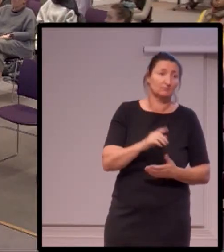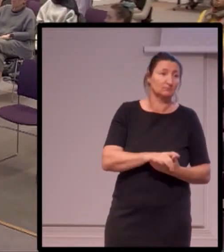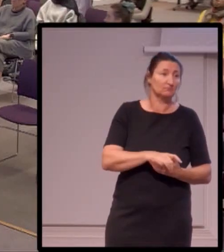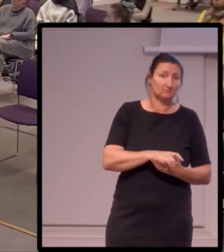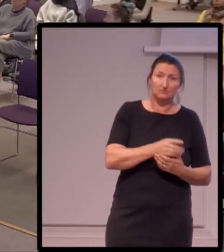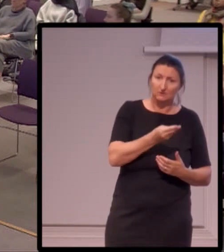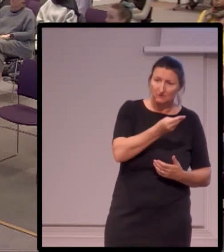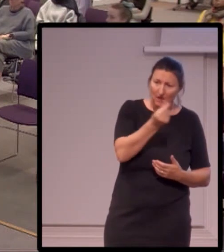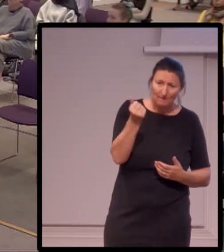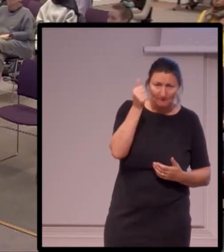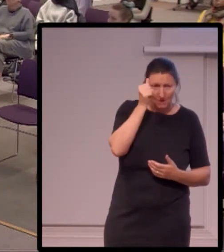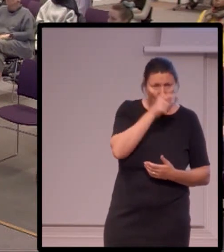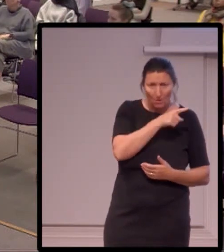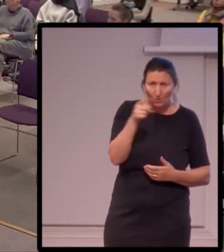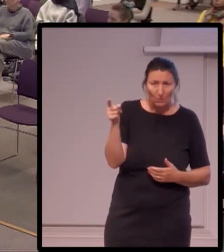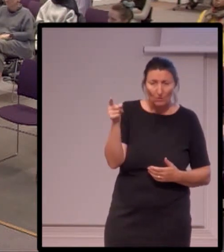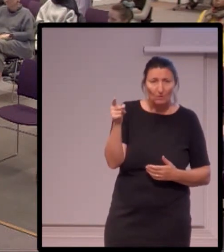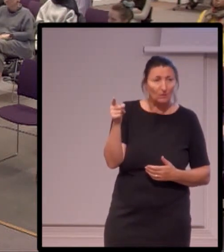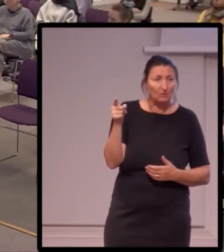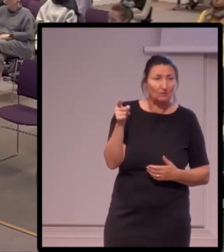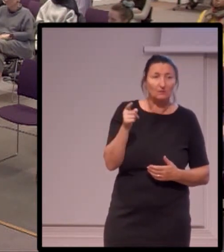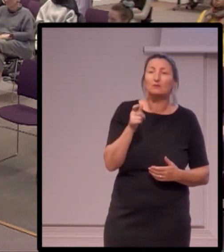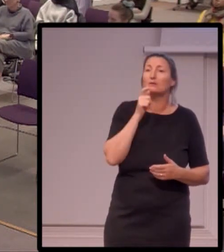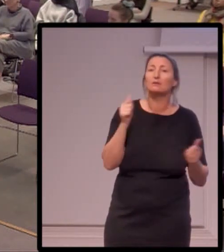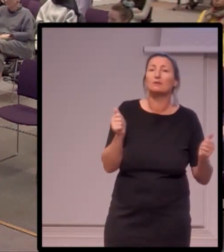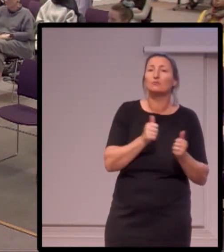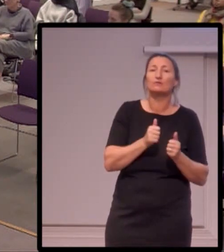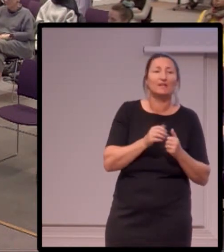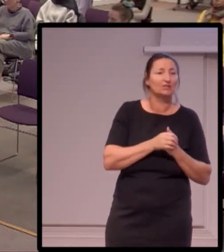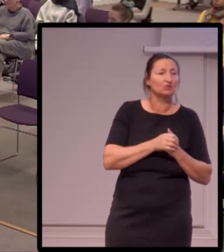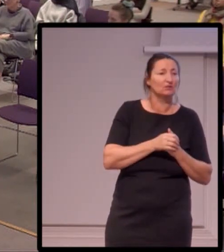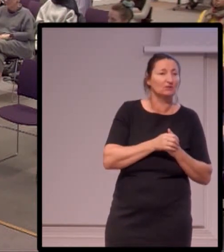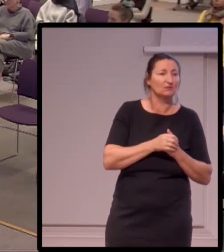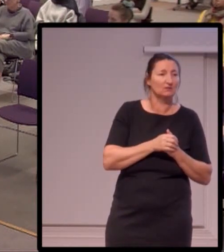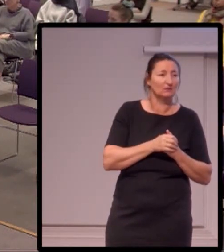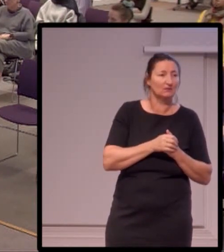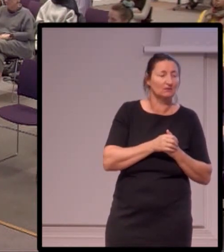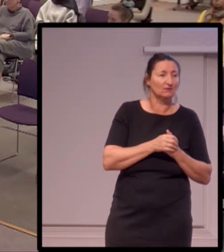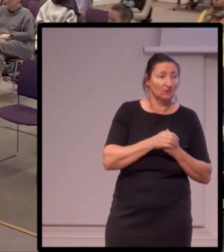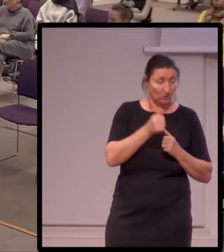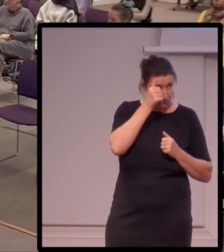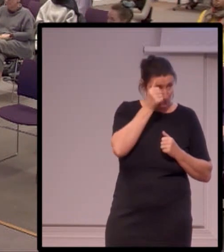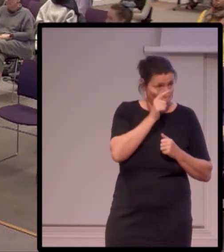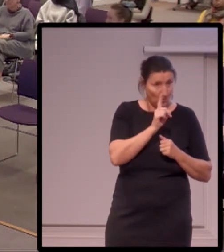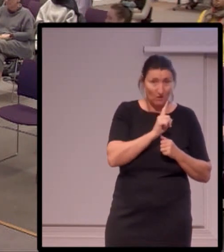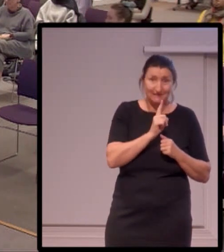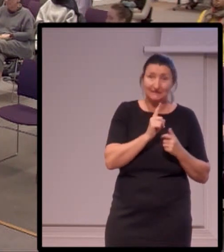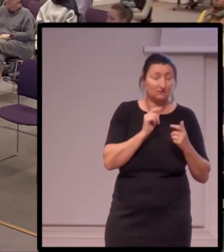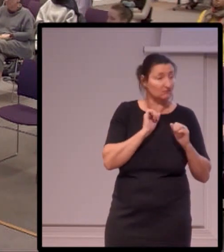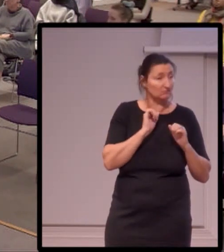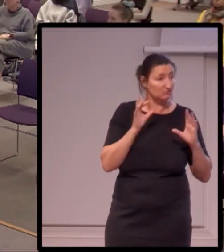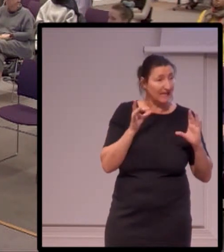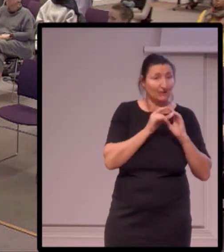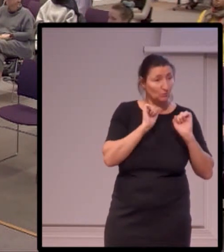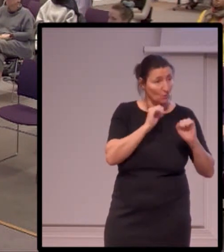Fab, so a few people. And for the people that pop their hands up, can you think about 5 different articles and how it relates to your work